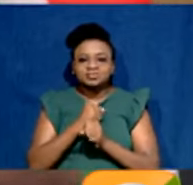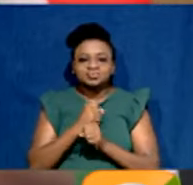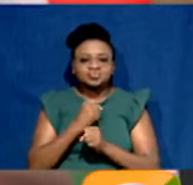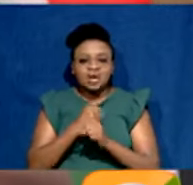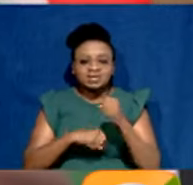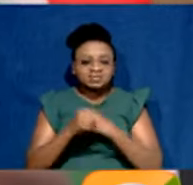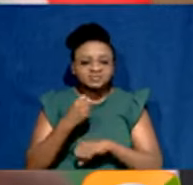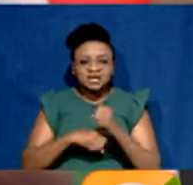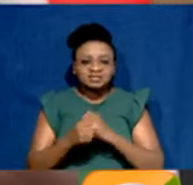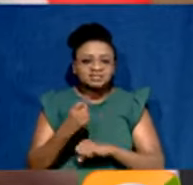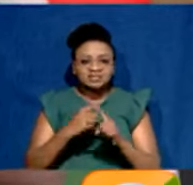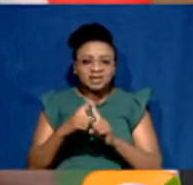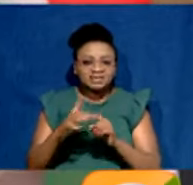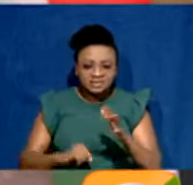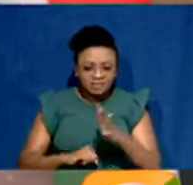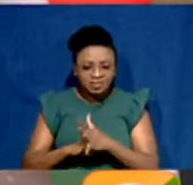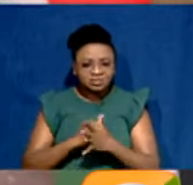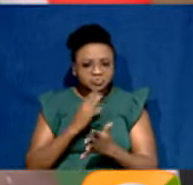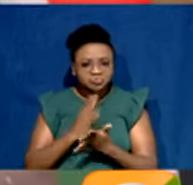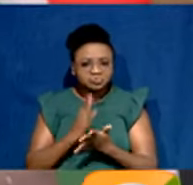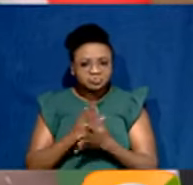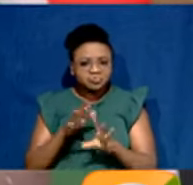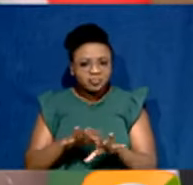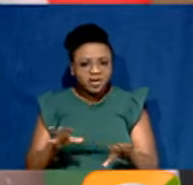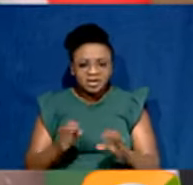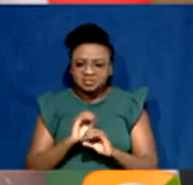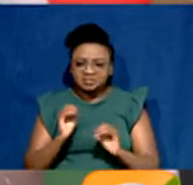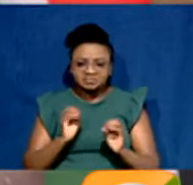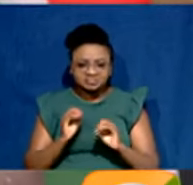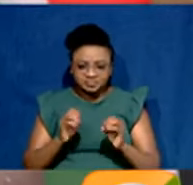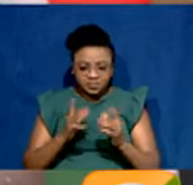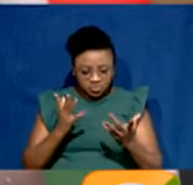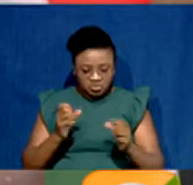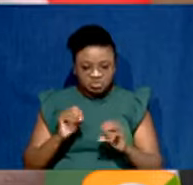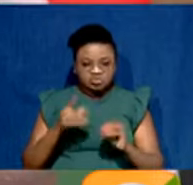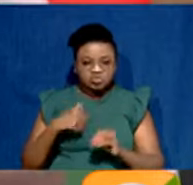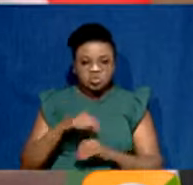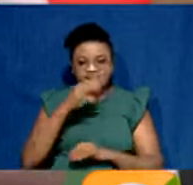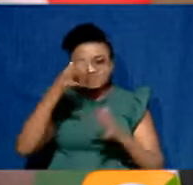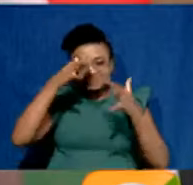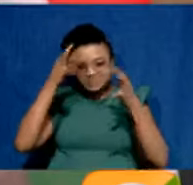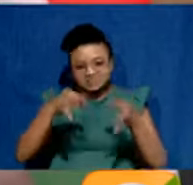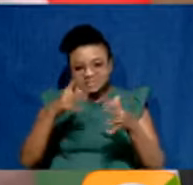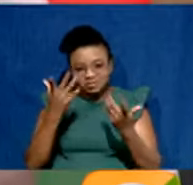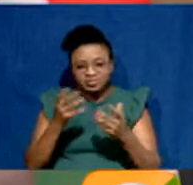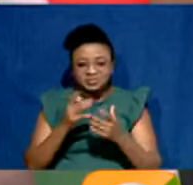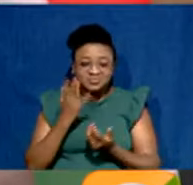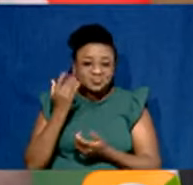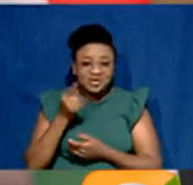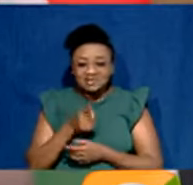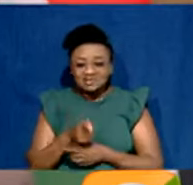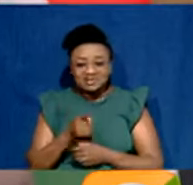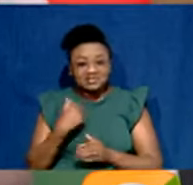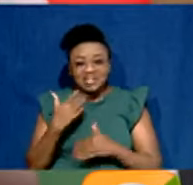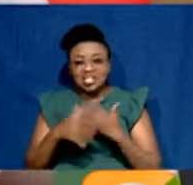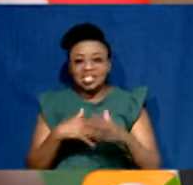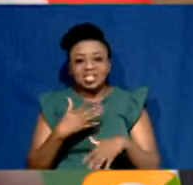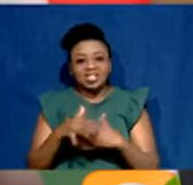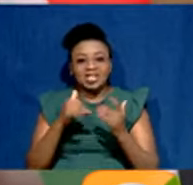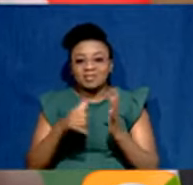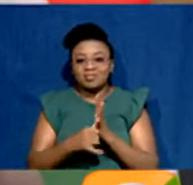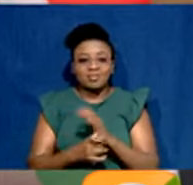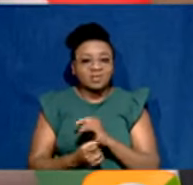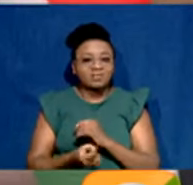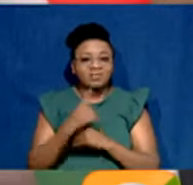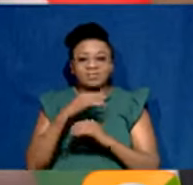market support. So what I decided is we cannot, because it was anyway going to end up in a bigger